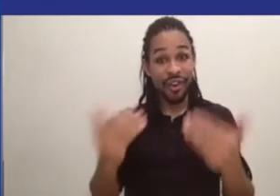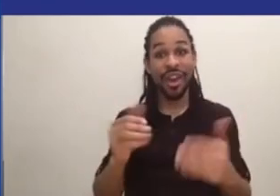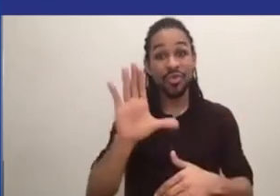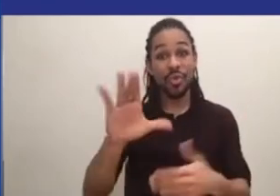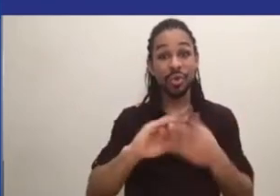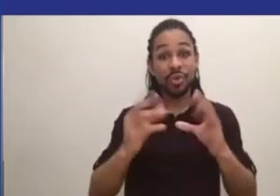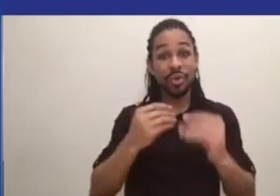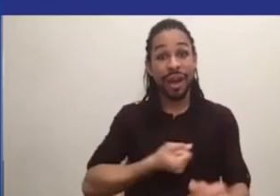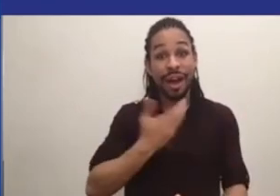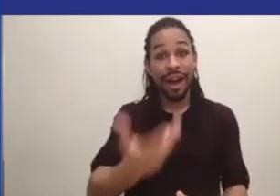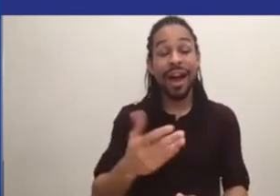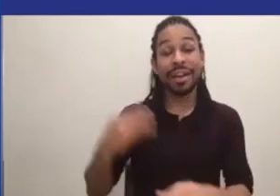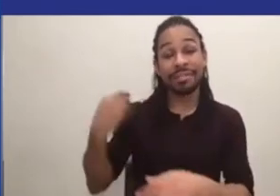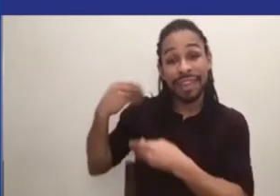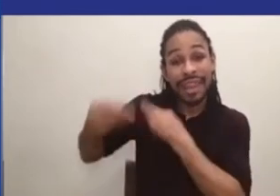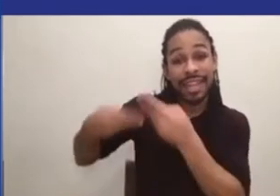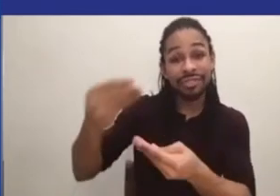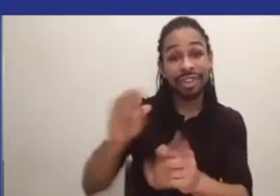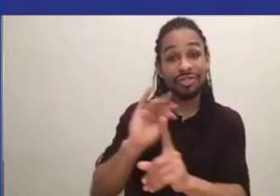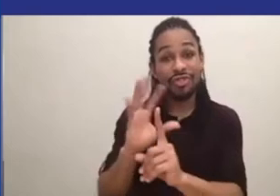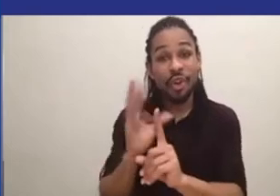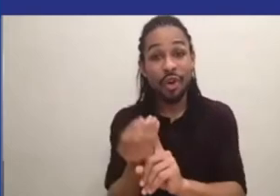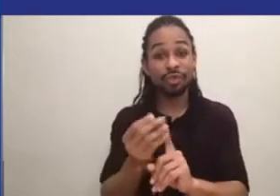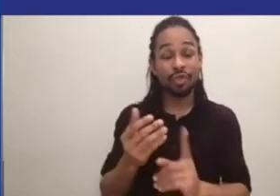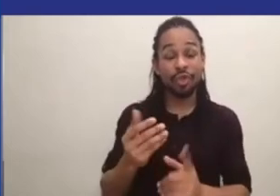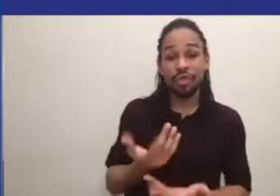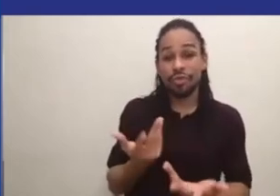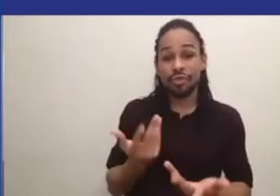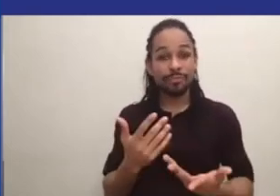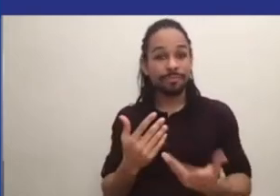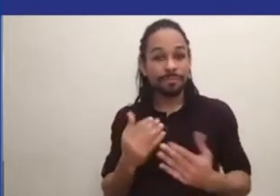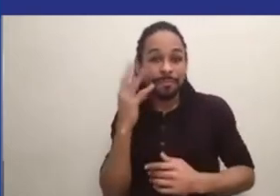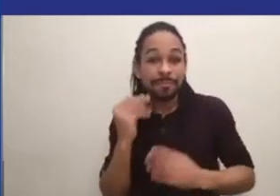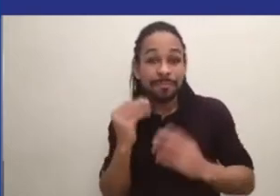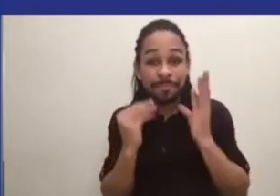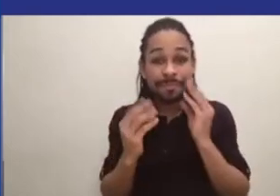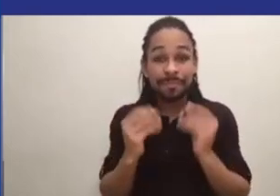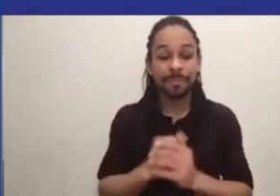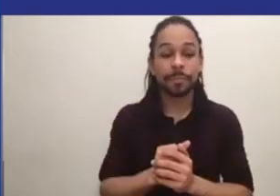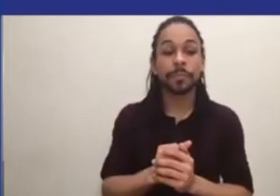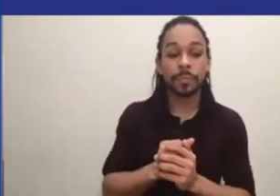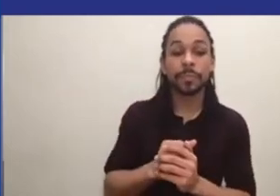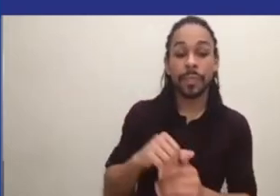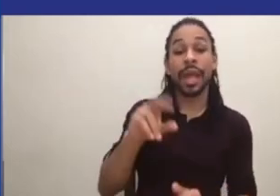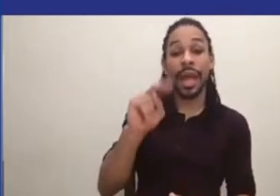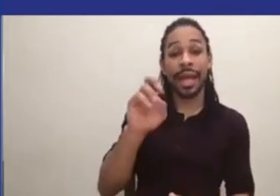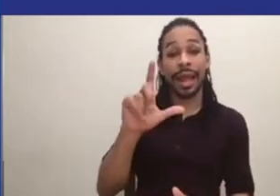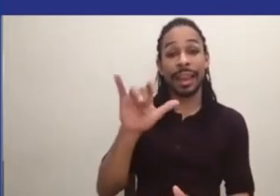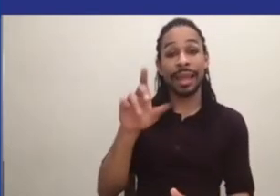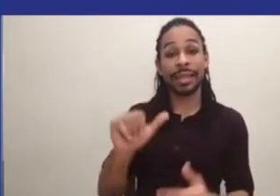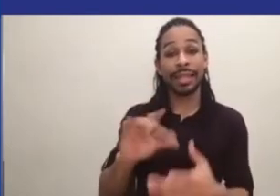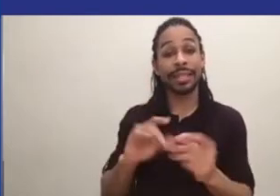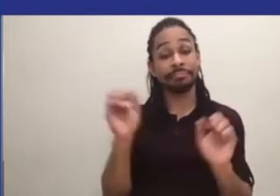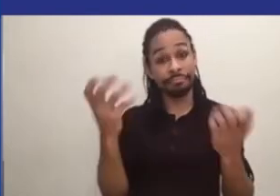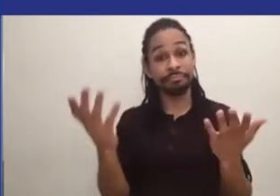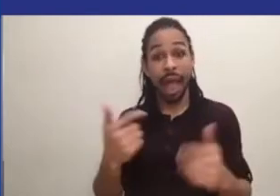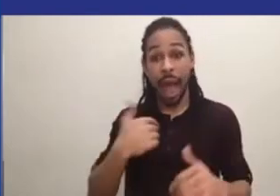forms? Sure. So I, in particular, I'm a Flamenco dancer,